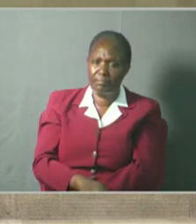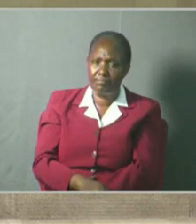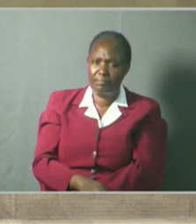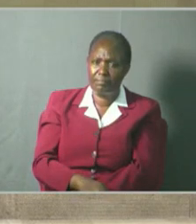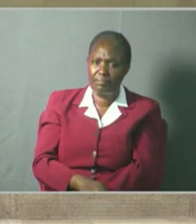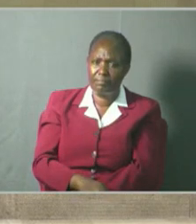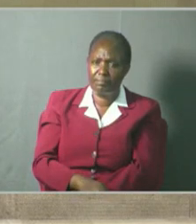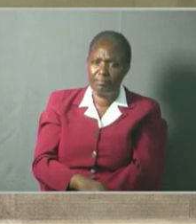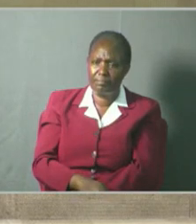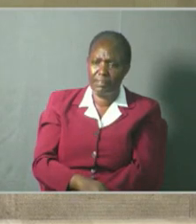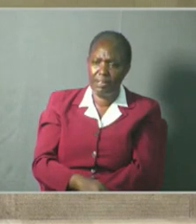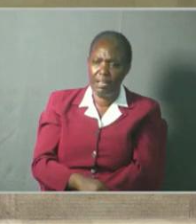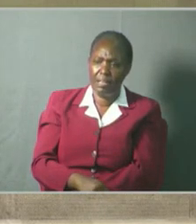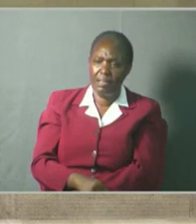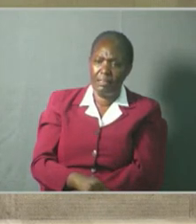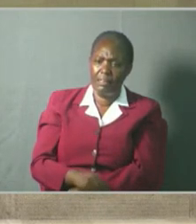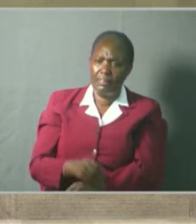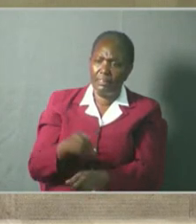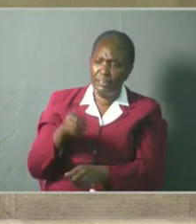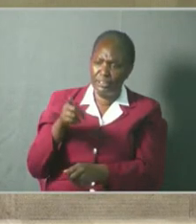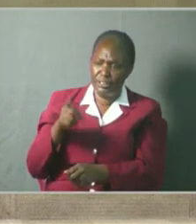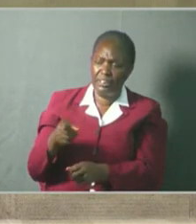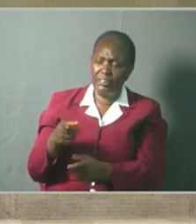When she came with my mom in church.